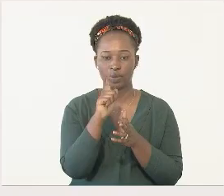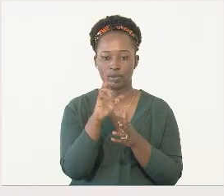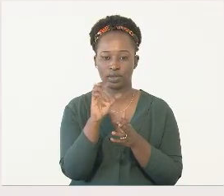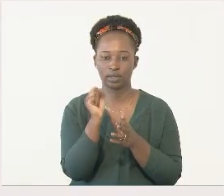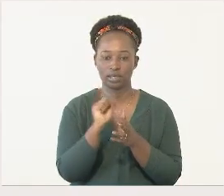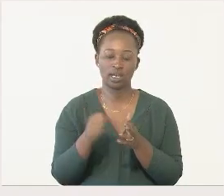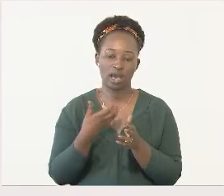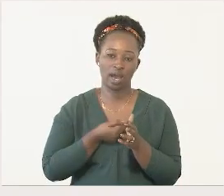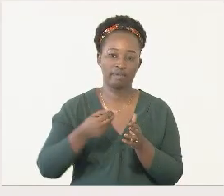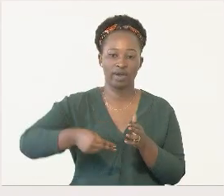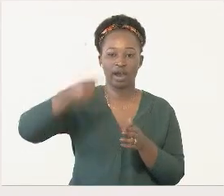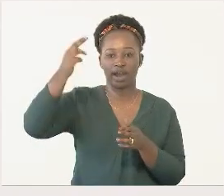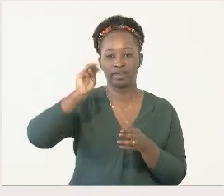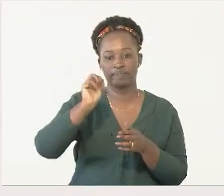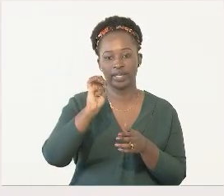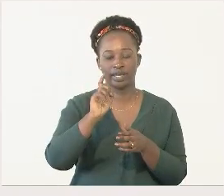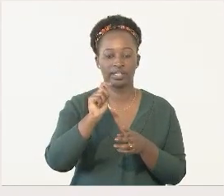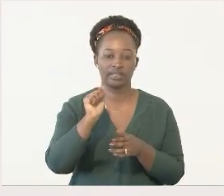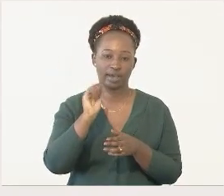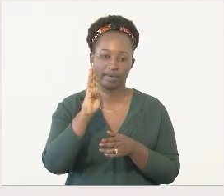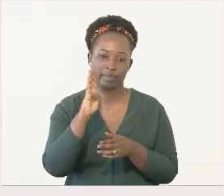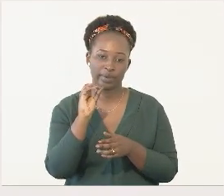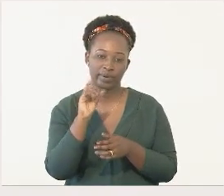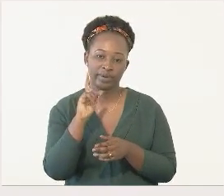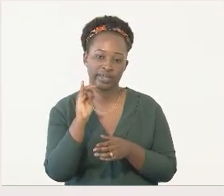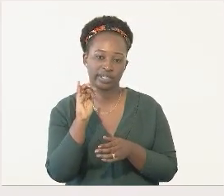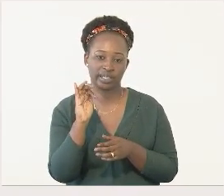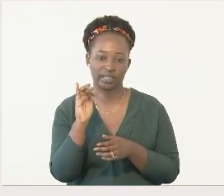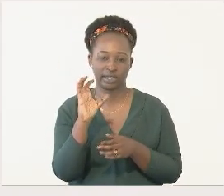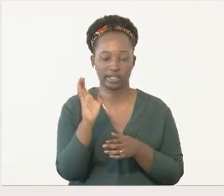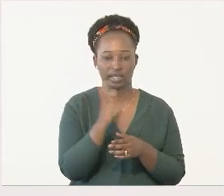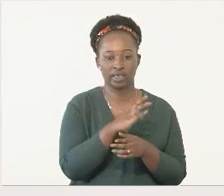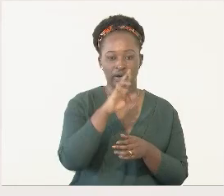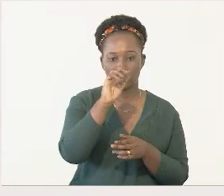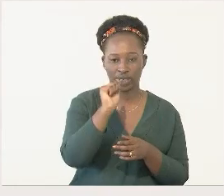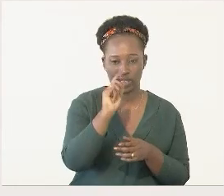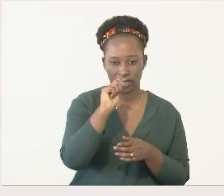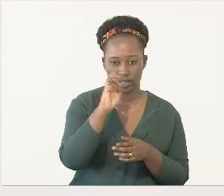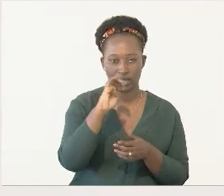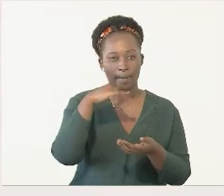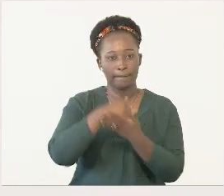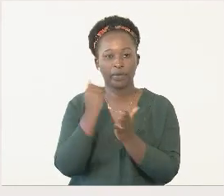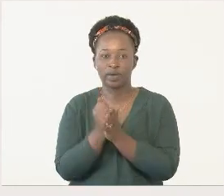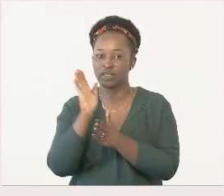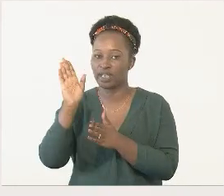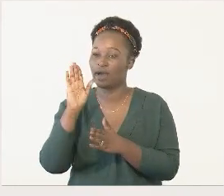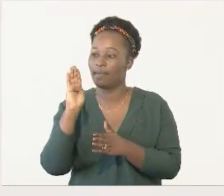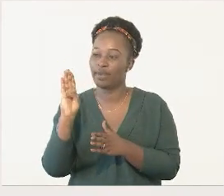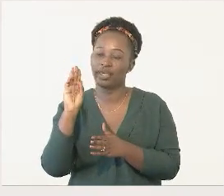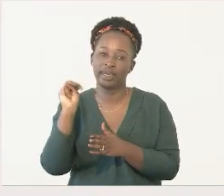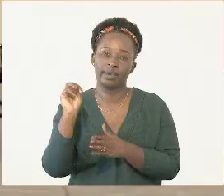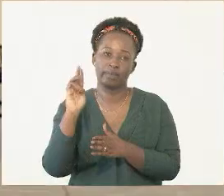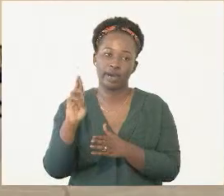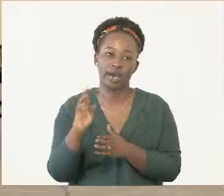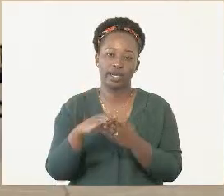rate than large animals because their BMR is greater than that of large